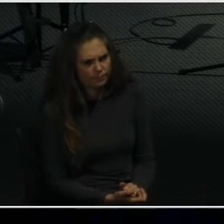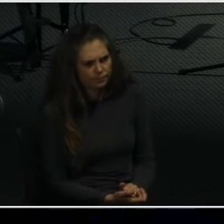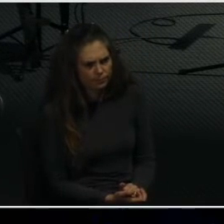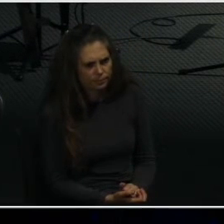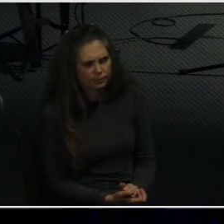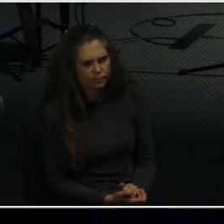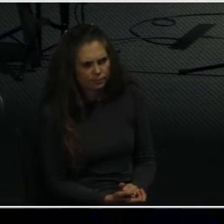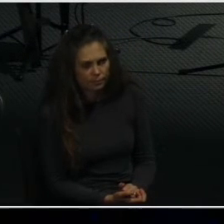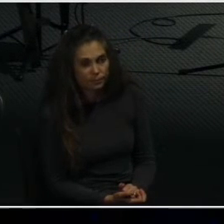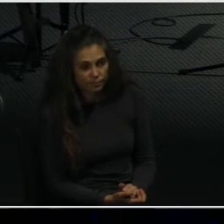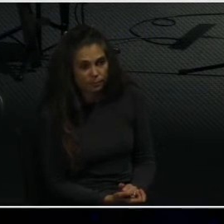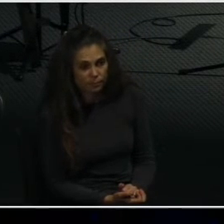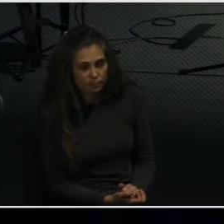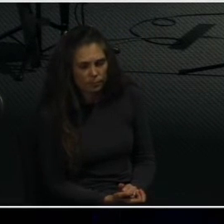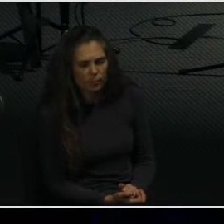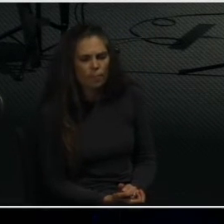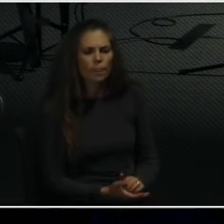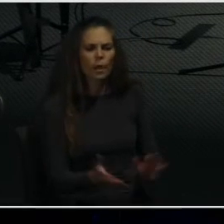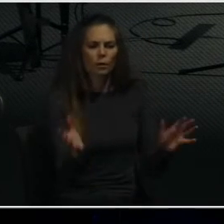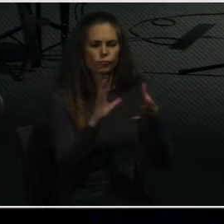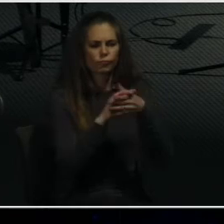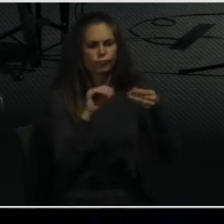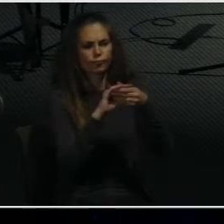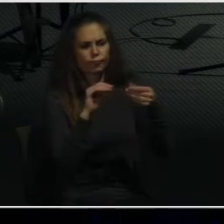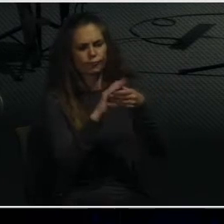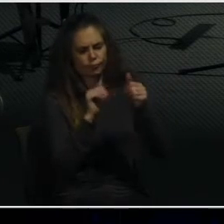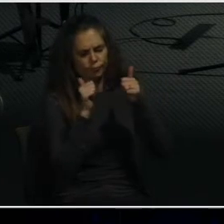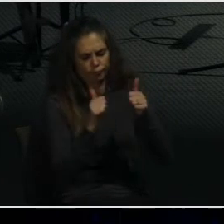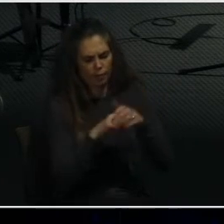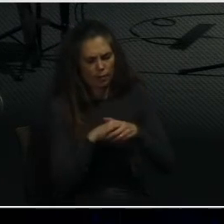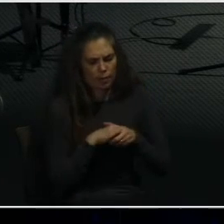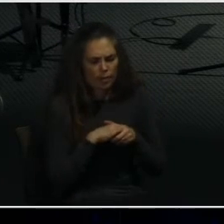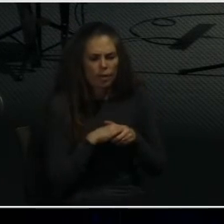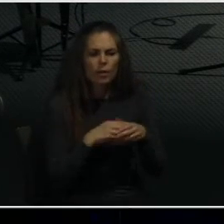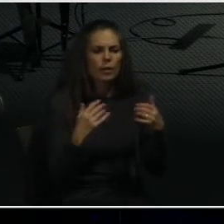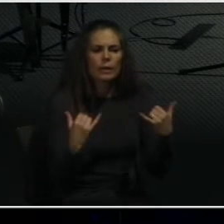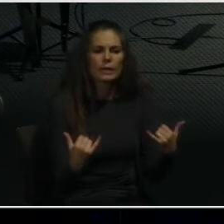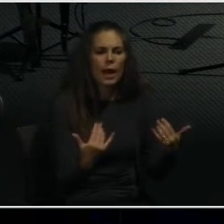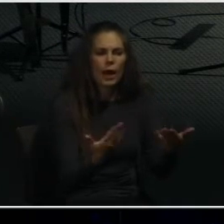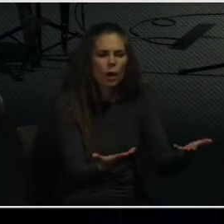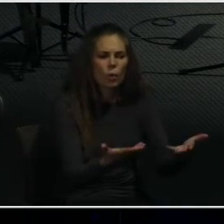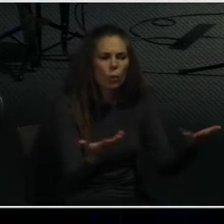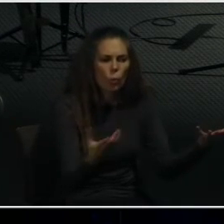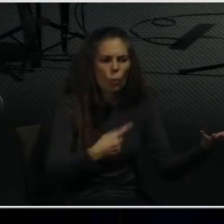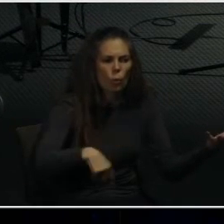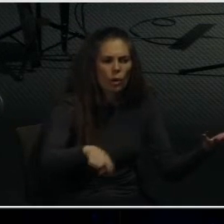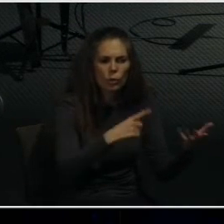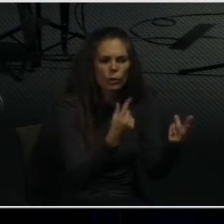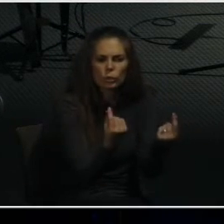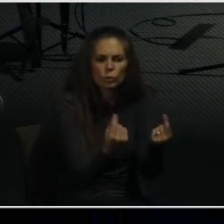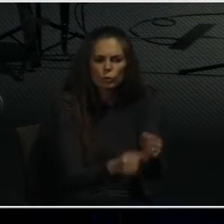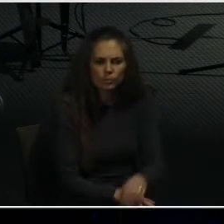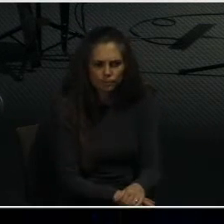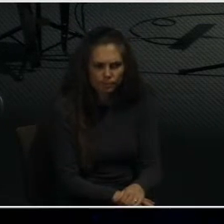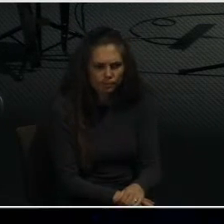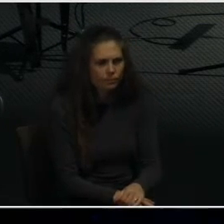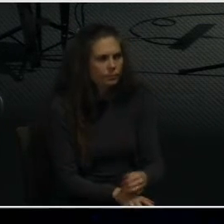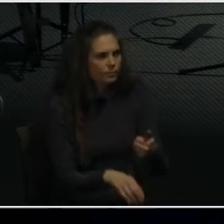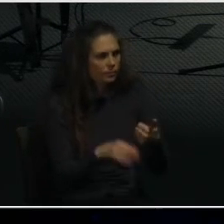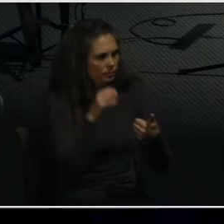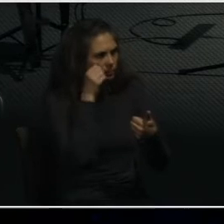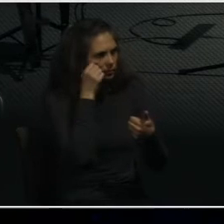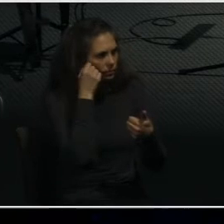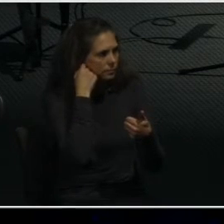Here's where you and I come in. What are we going to do with this? Well, first of all, since God's living water brings healing, life to the earth and people,